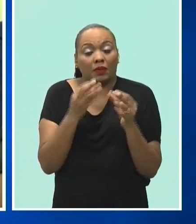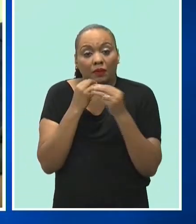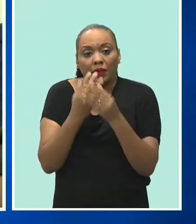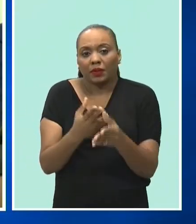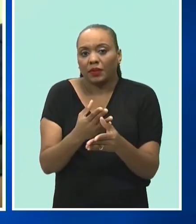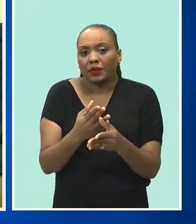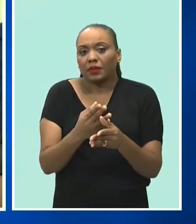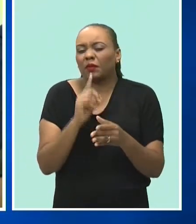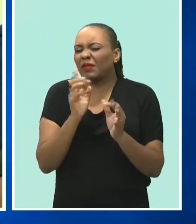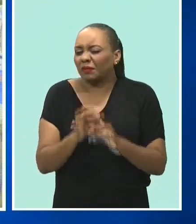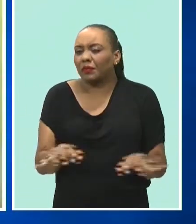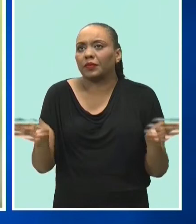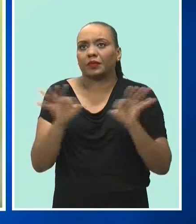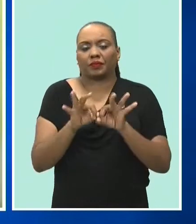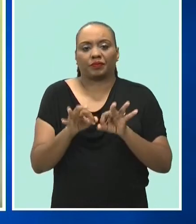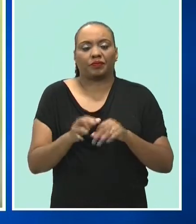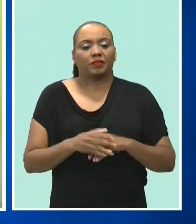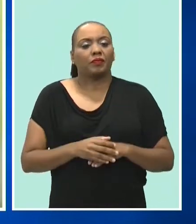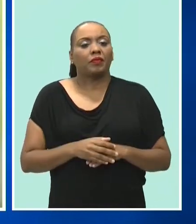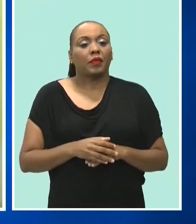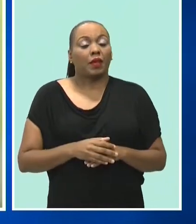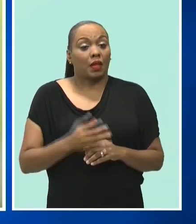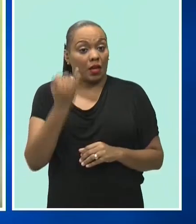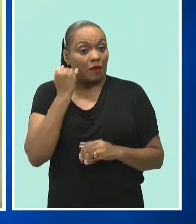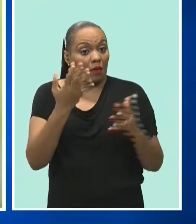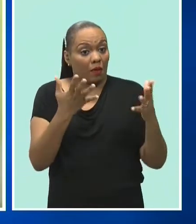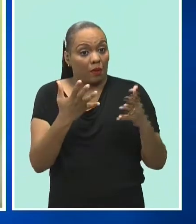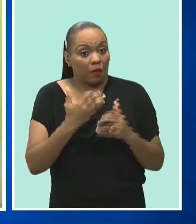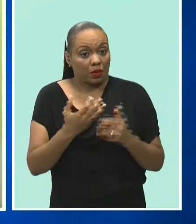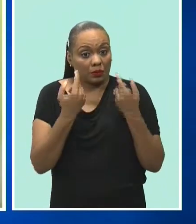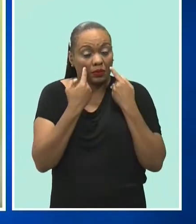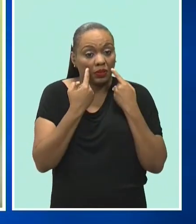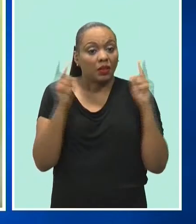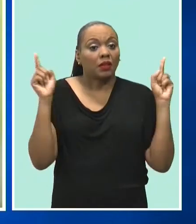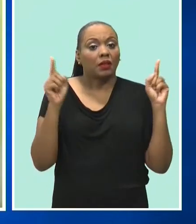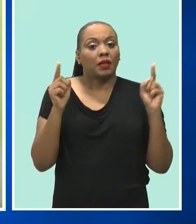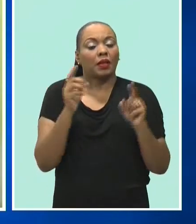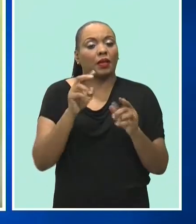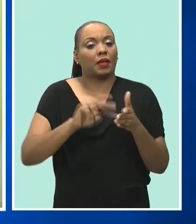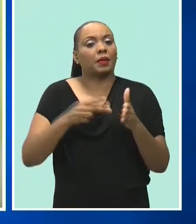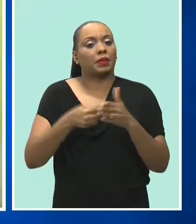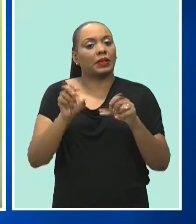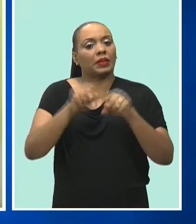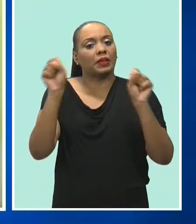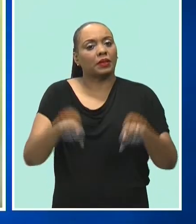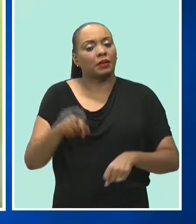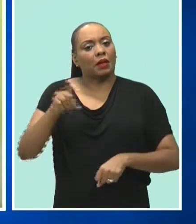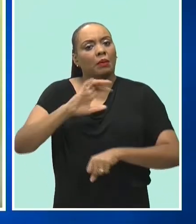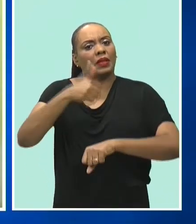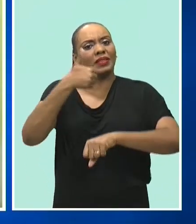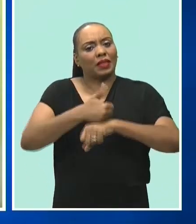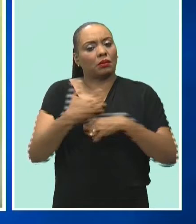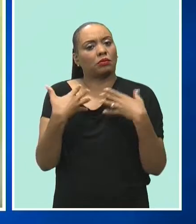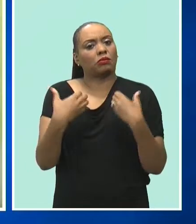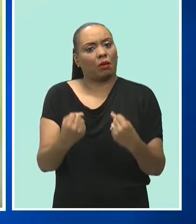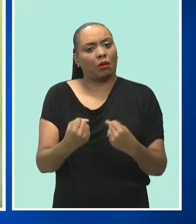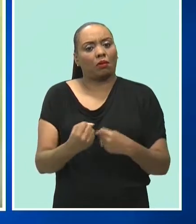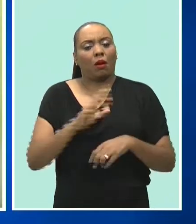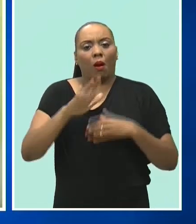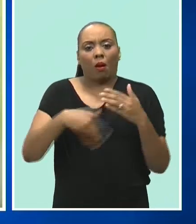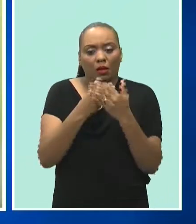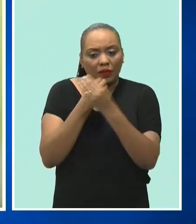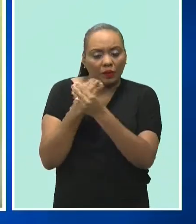will realize that the success of these measures rely on the design of appropriate systems, the input of data